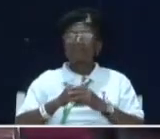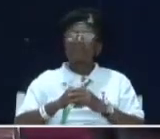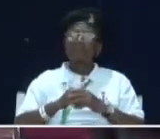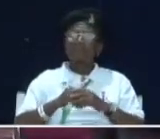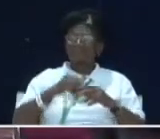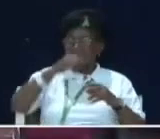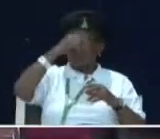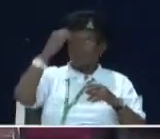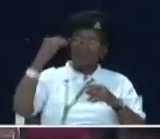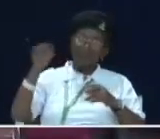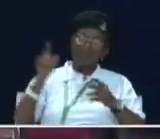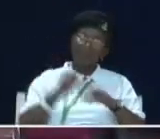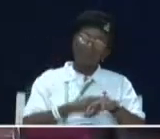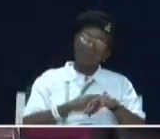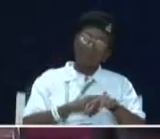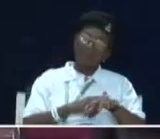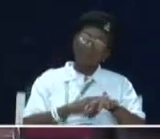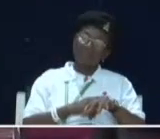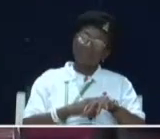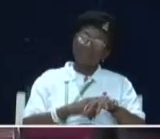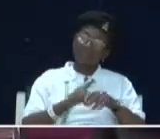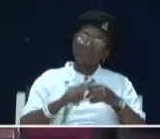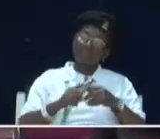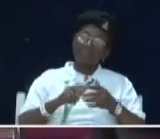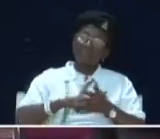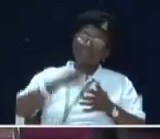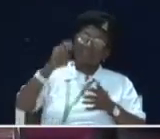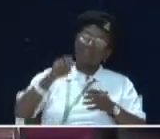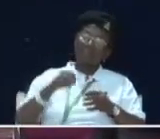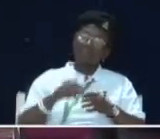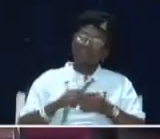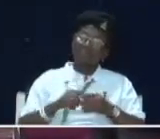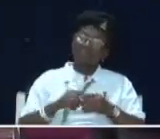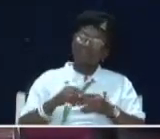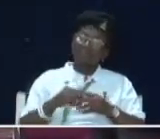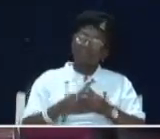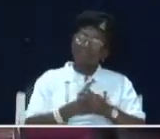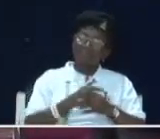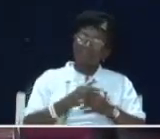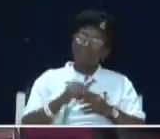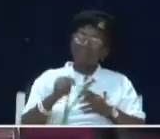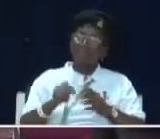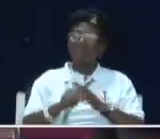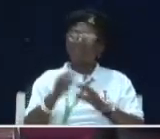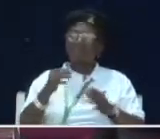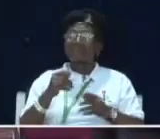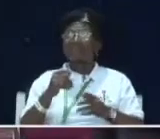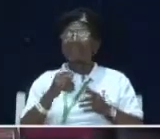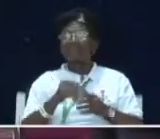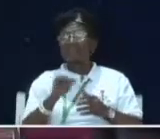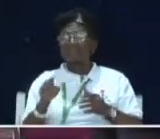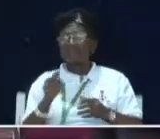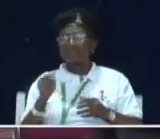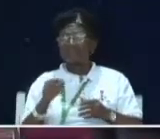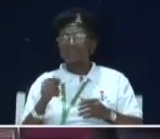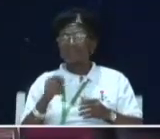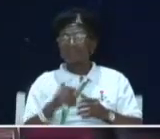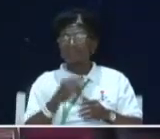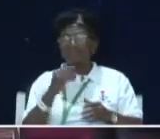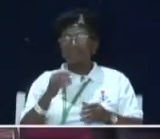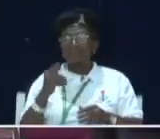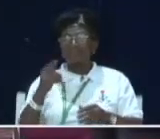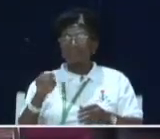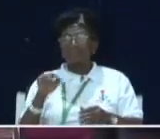Because of time, if we jump to the New Testament, John the Baptist was firstborn.